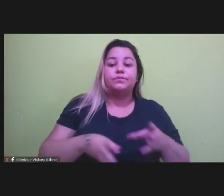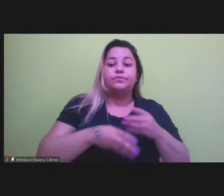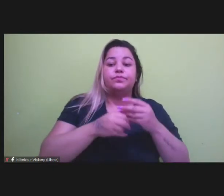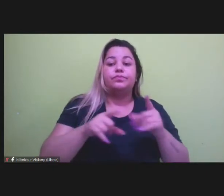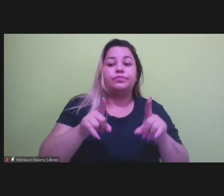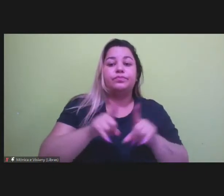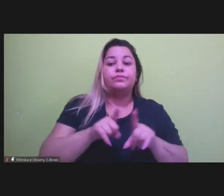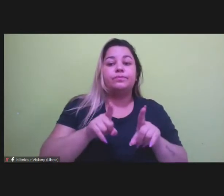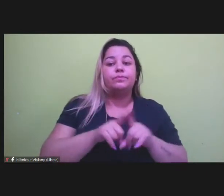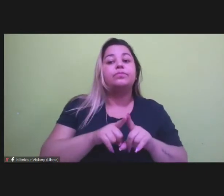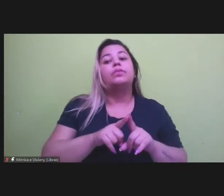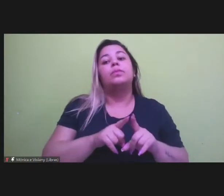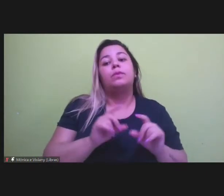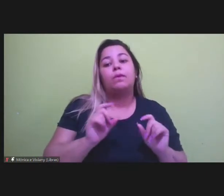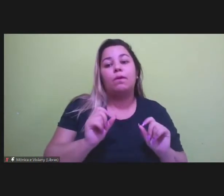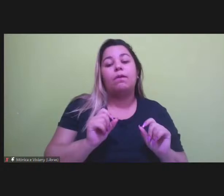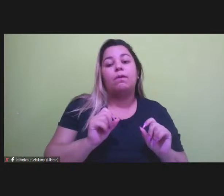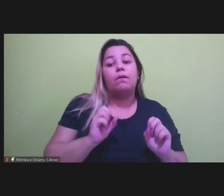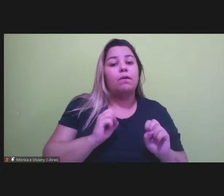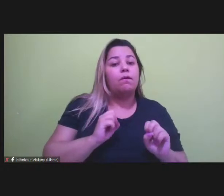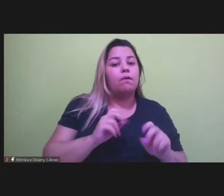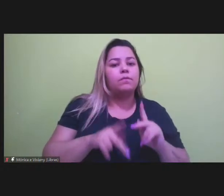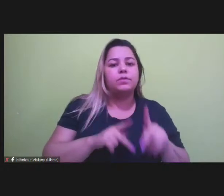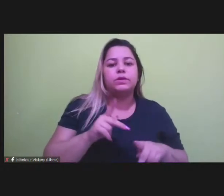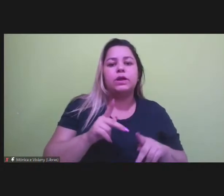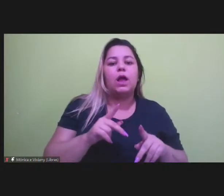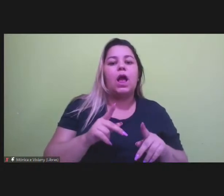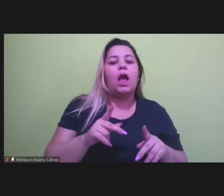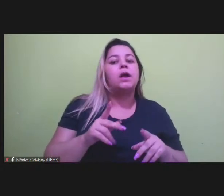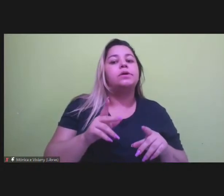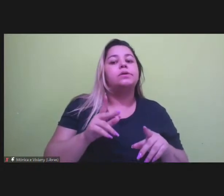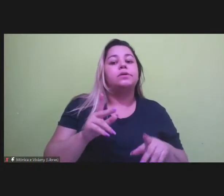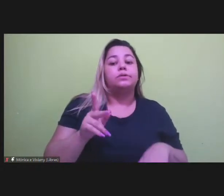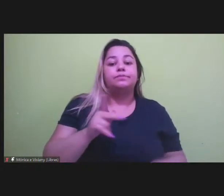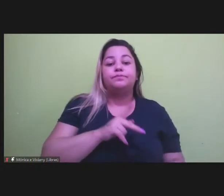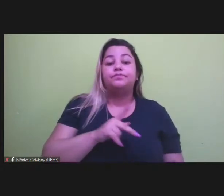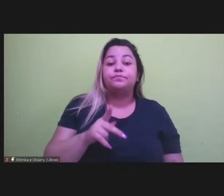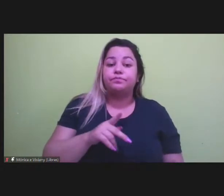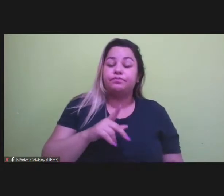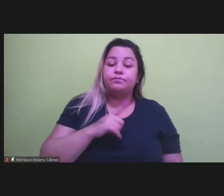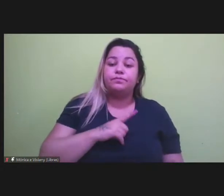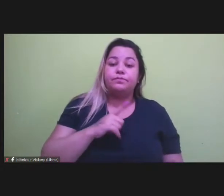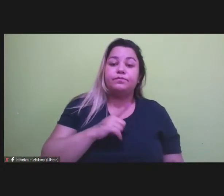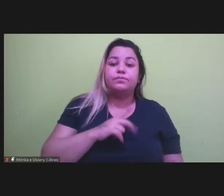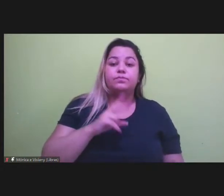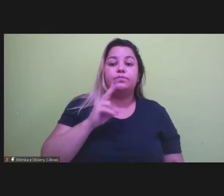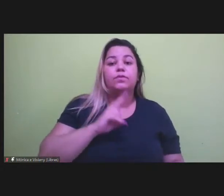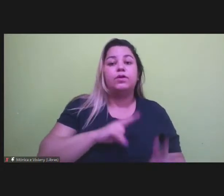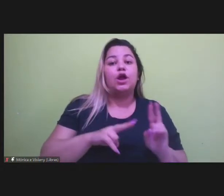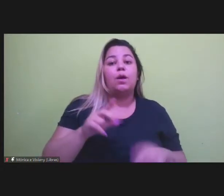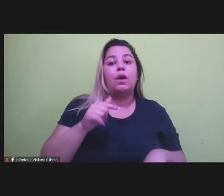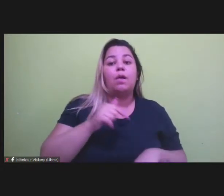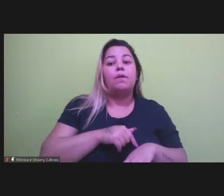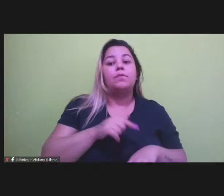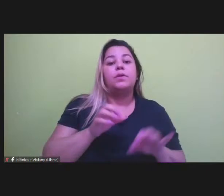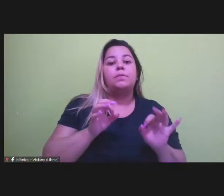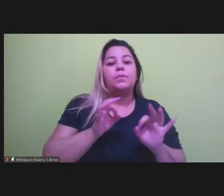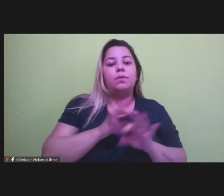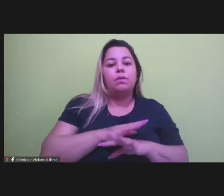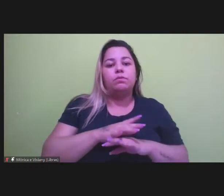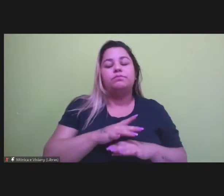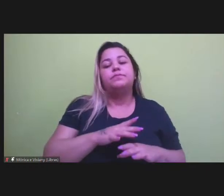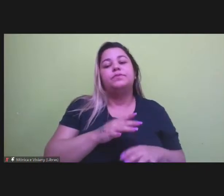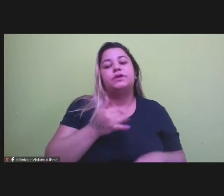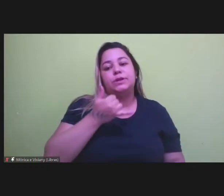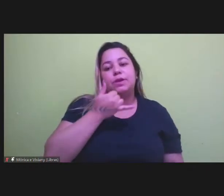of including in the political pedagogical plan. I think that this is very important, and bringing here, I think